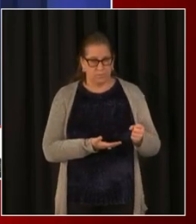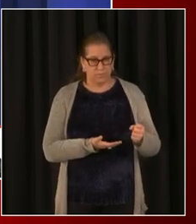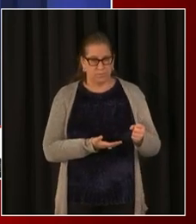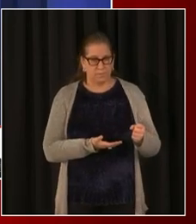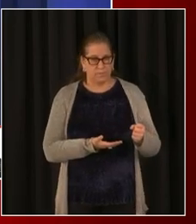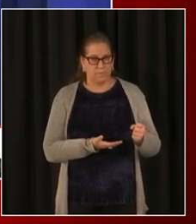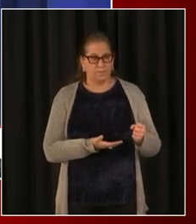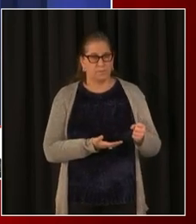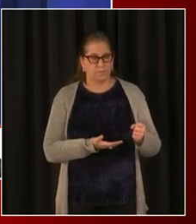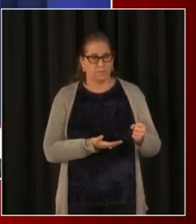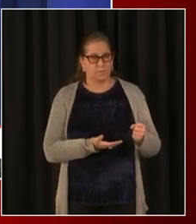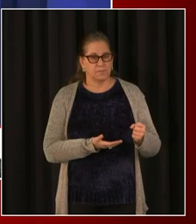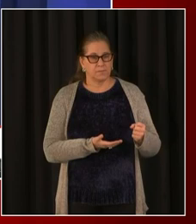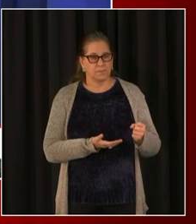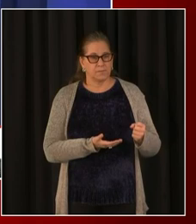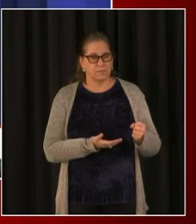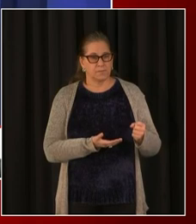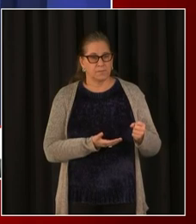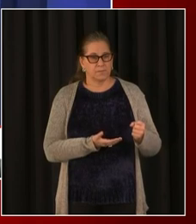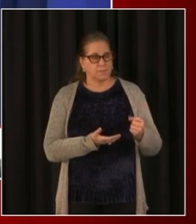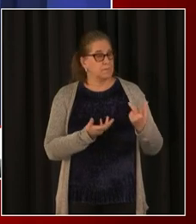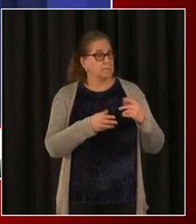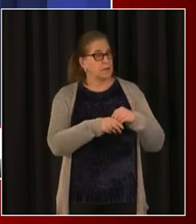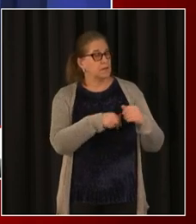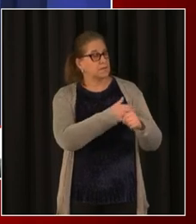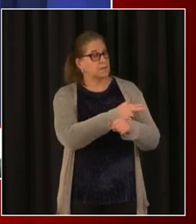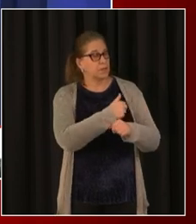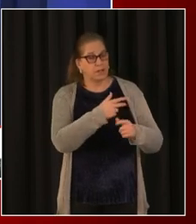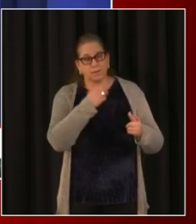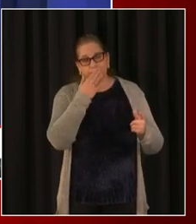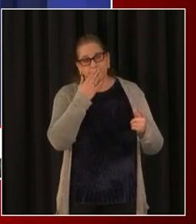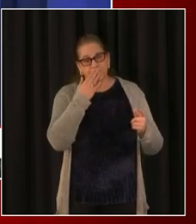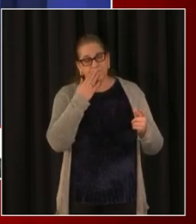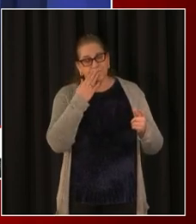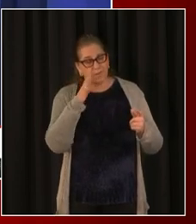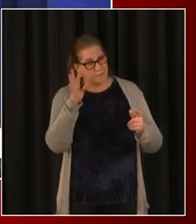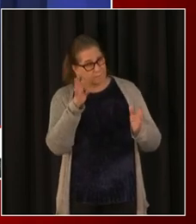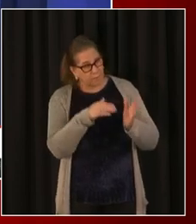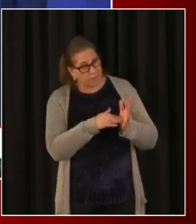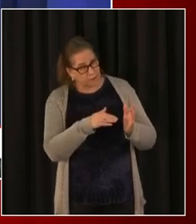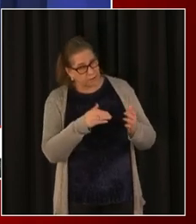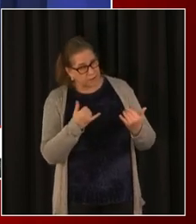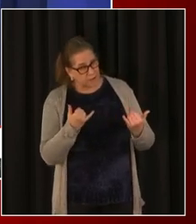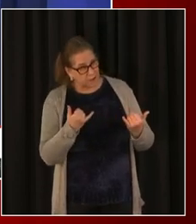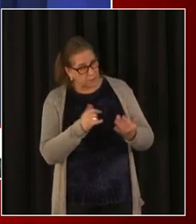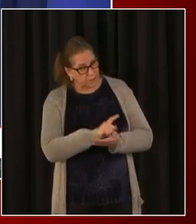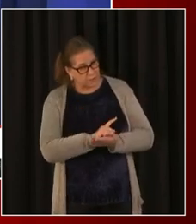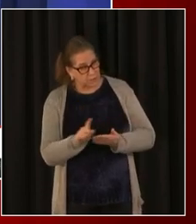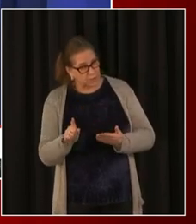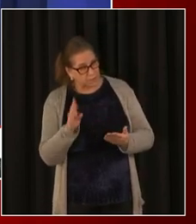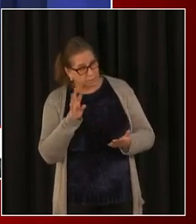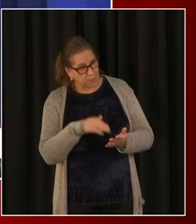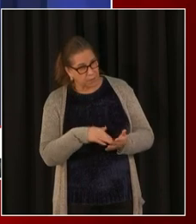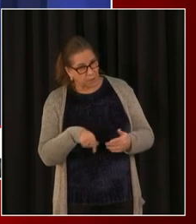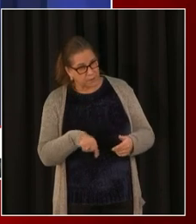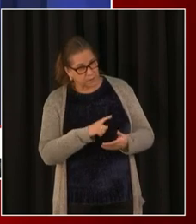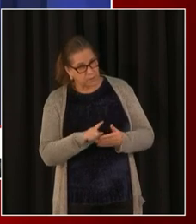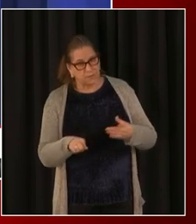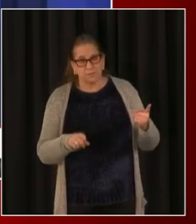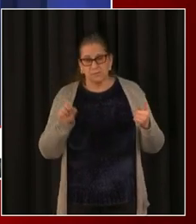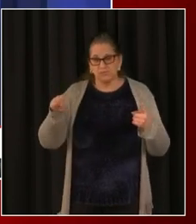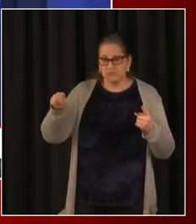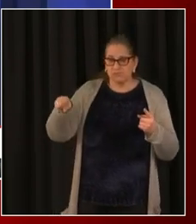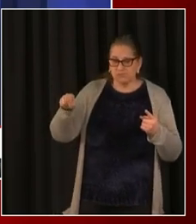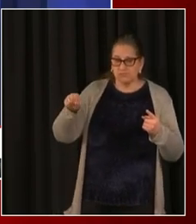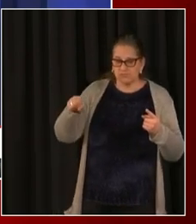healthcare workers too. Is there a time frame on this 4,000? Like there are 4,000 appointments this week or next week? Yes, that's for the doses that came in